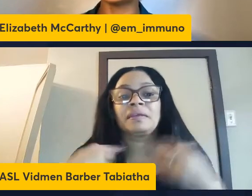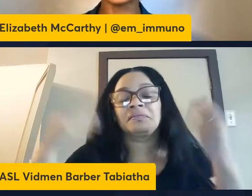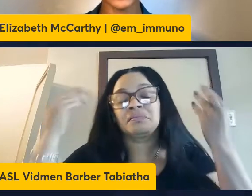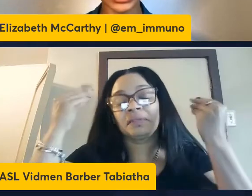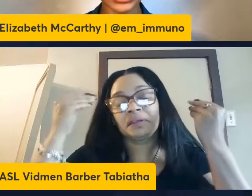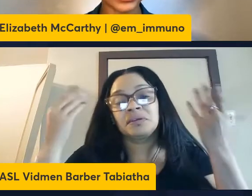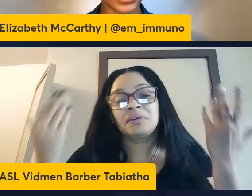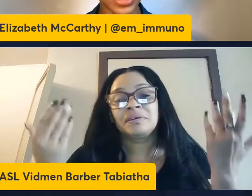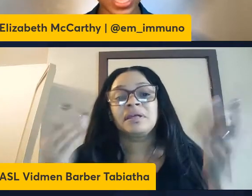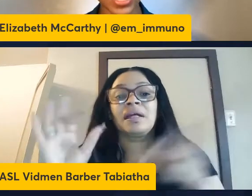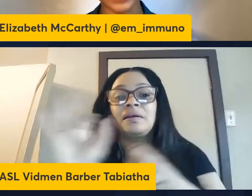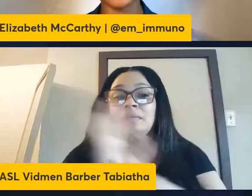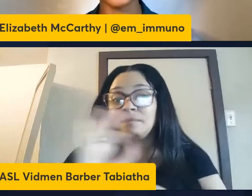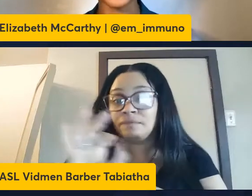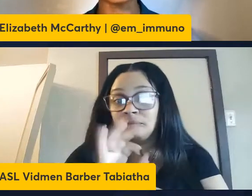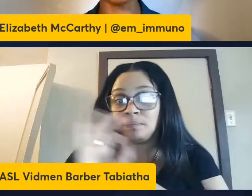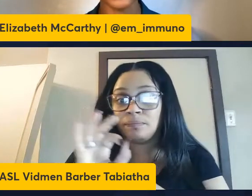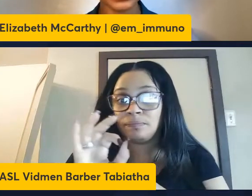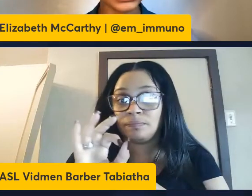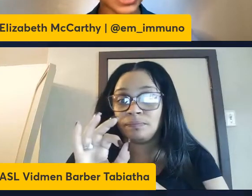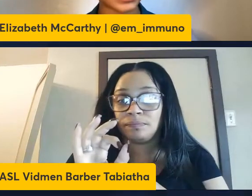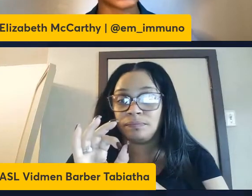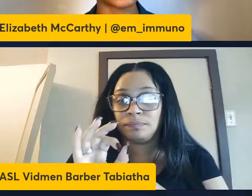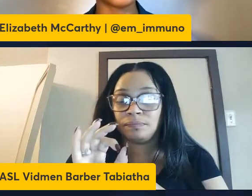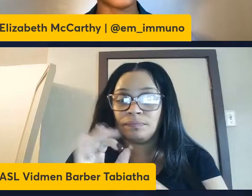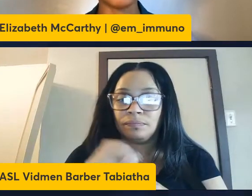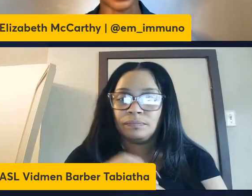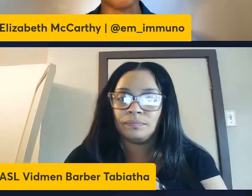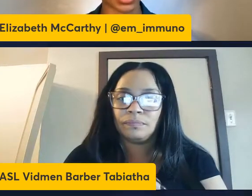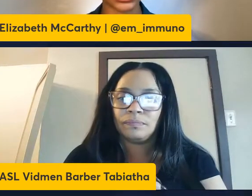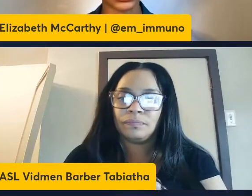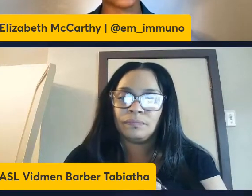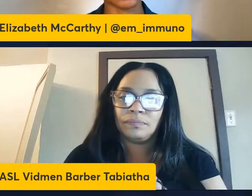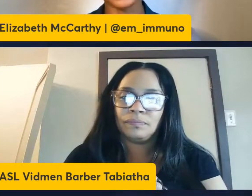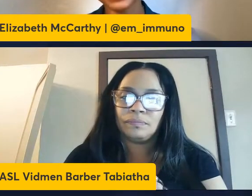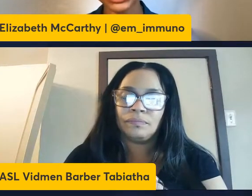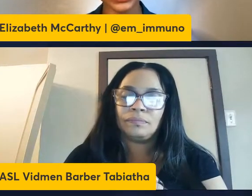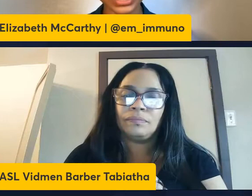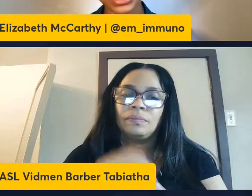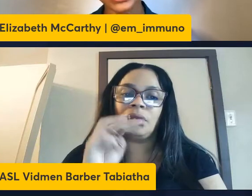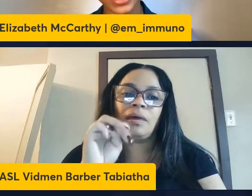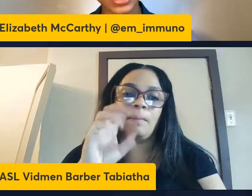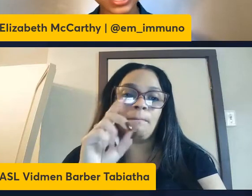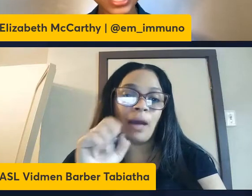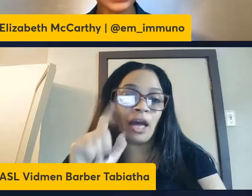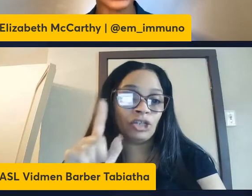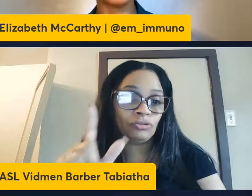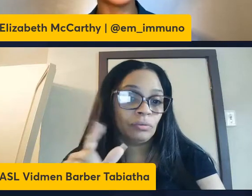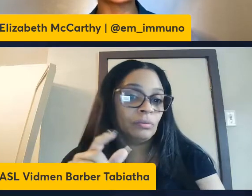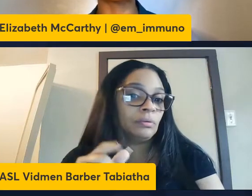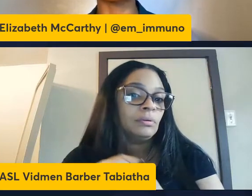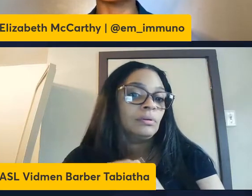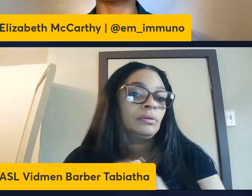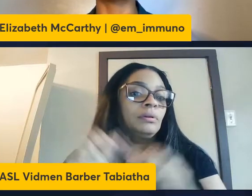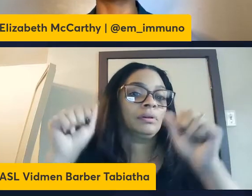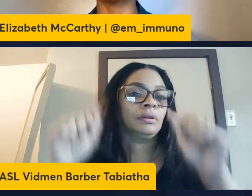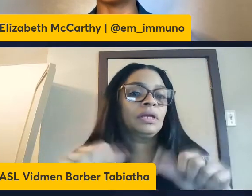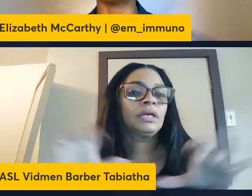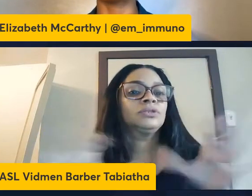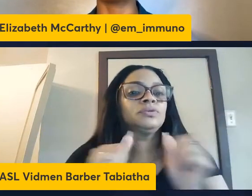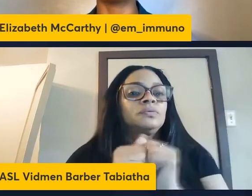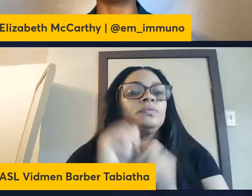a function, like Simone was saying, is sort of like a modular, or I'm going to be doing this again, kind of goes with